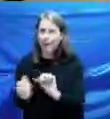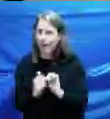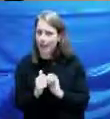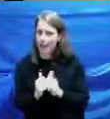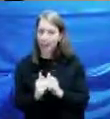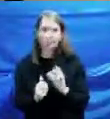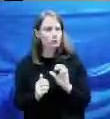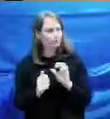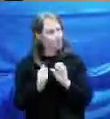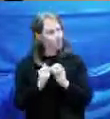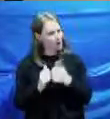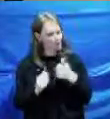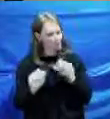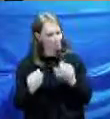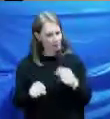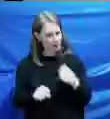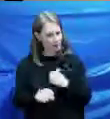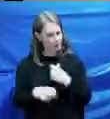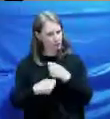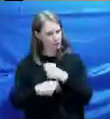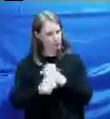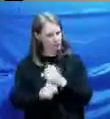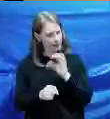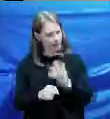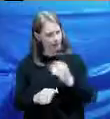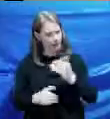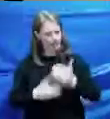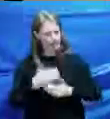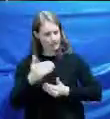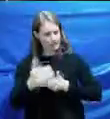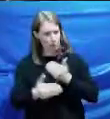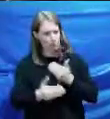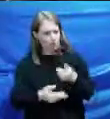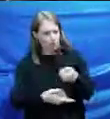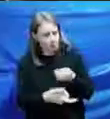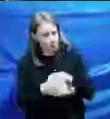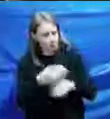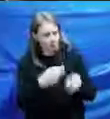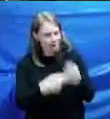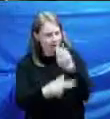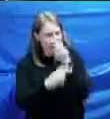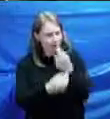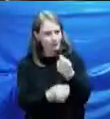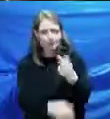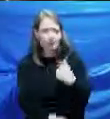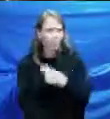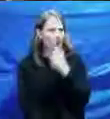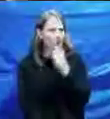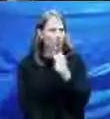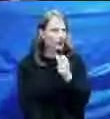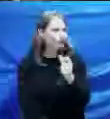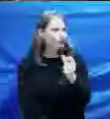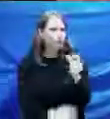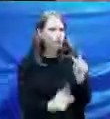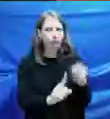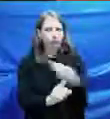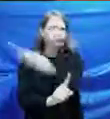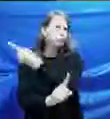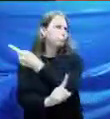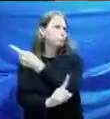sequences that cultivate kids' interest in doing this work, so we don't have to go outside the text for excitement? One of